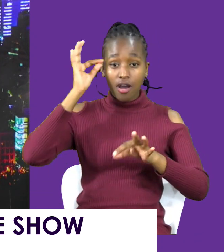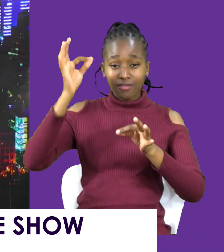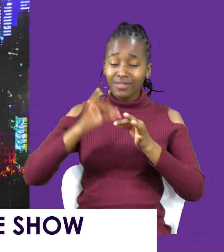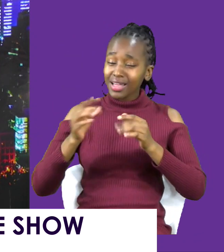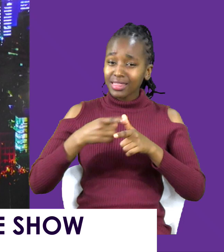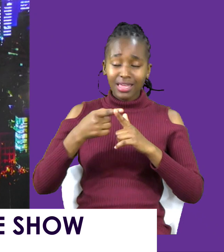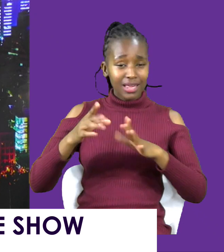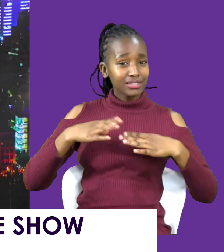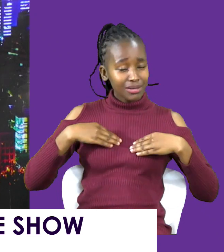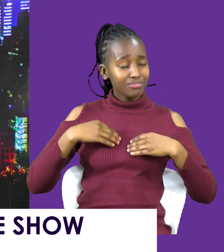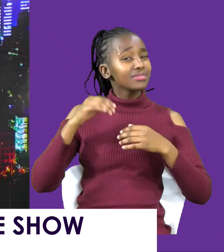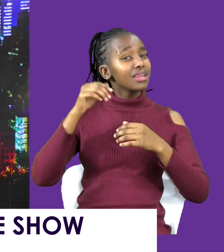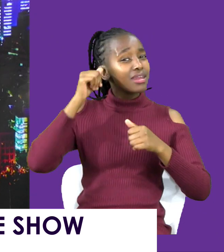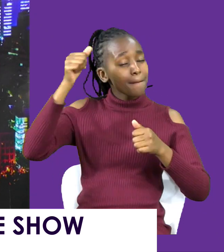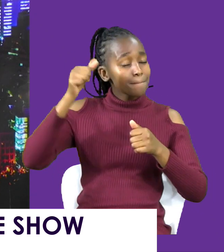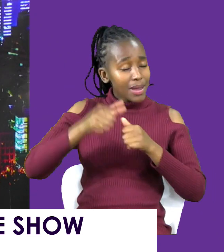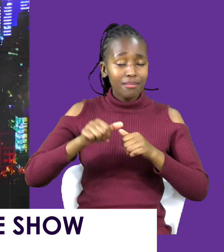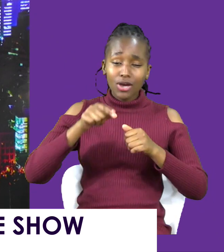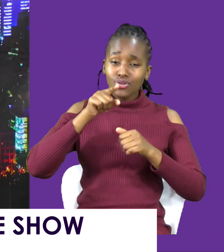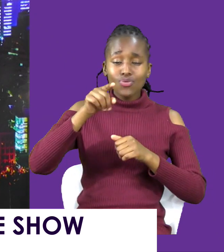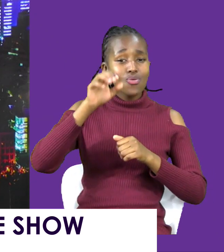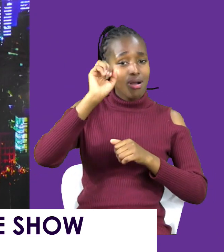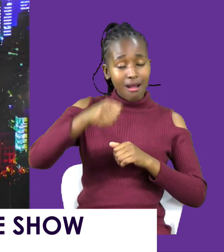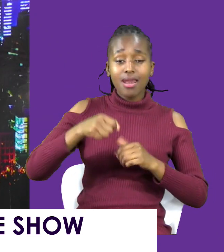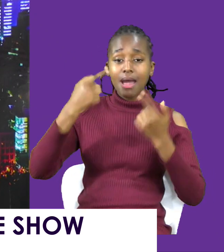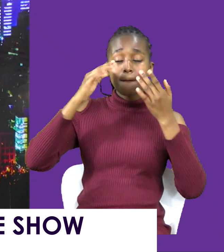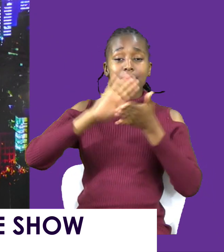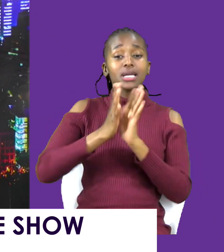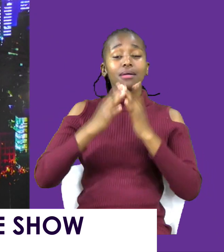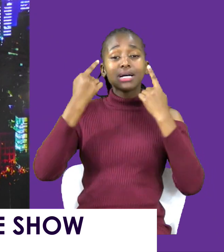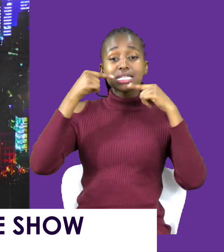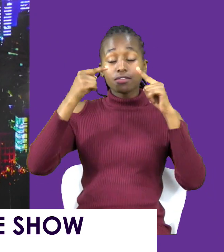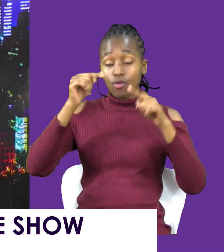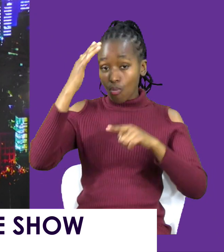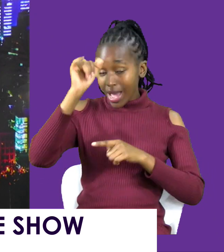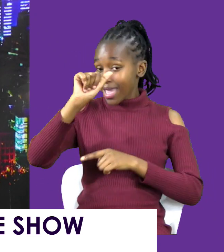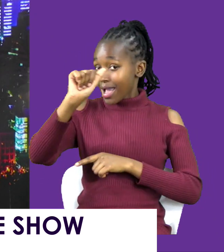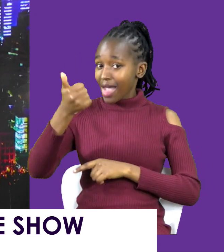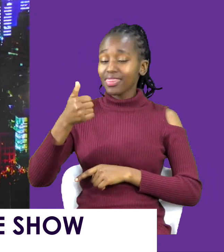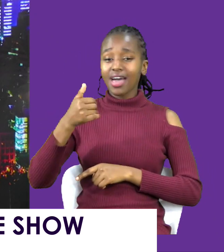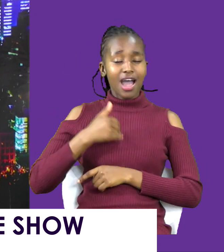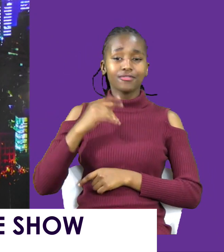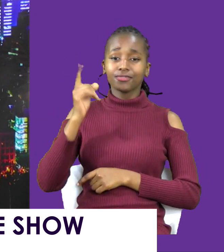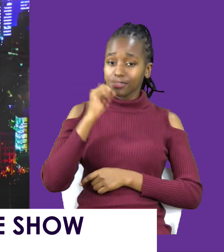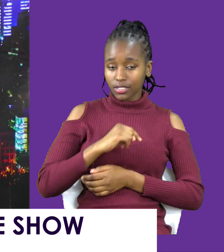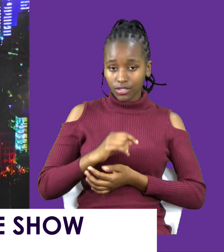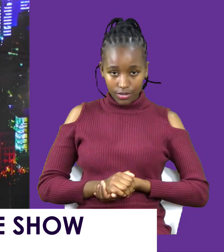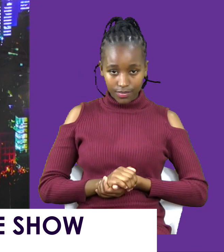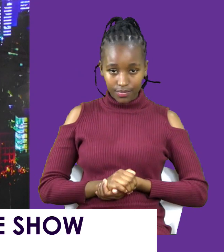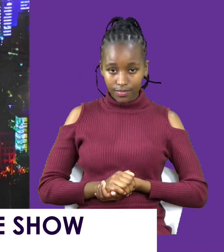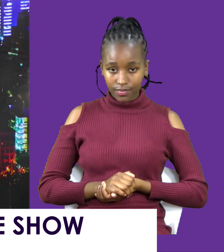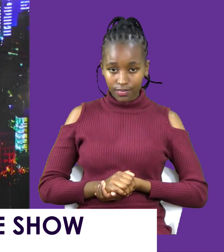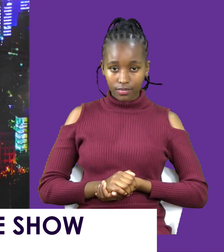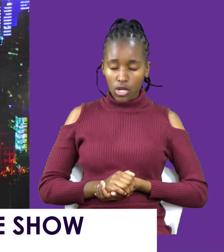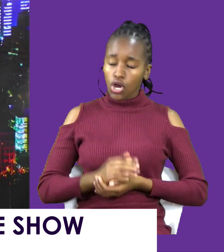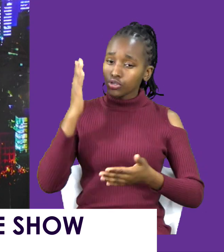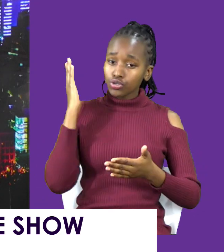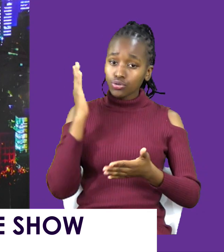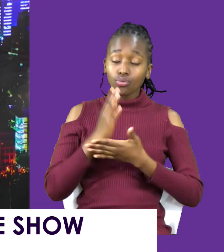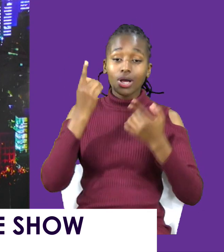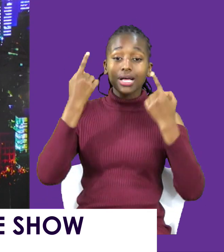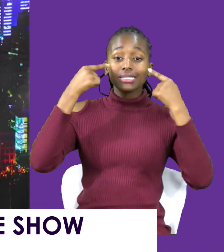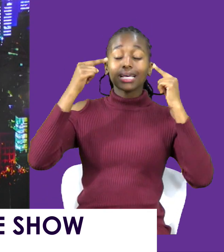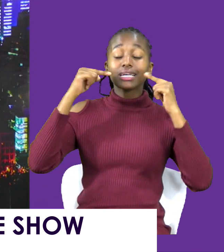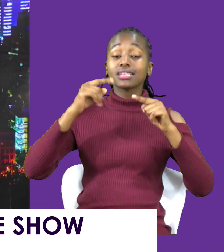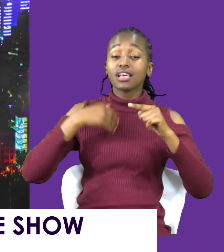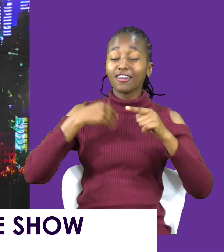that have made it. You can make it too. You need to understand that as much as there is success out there, anything you